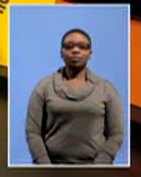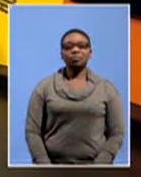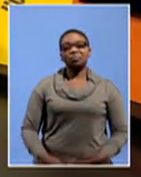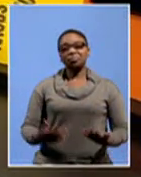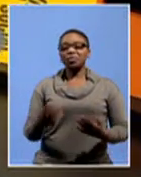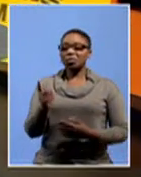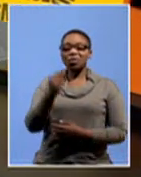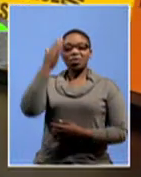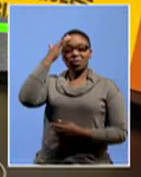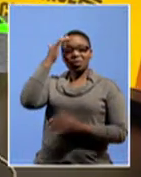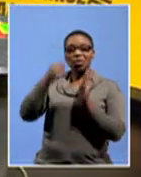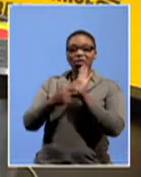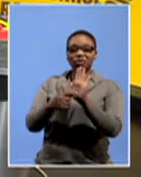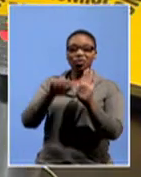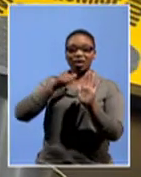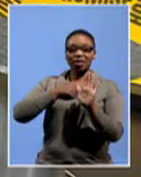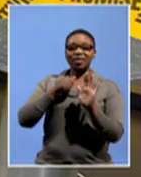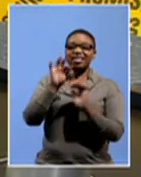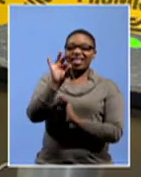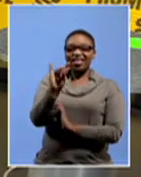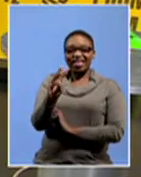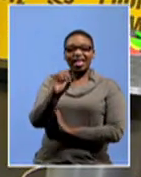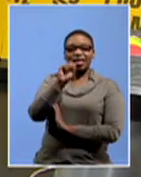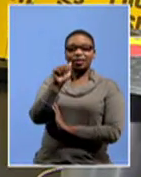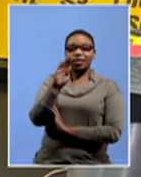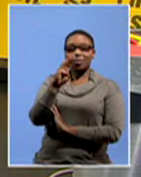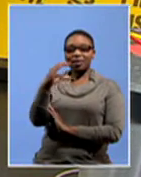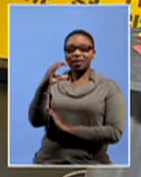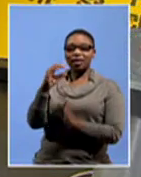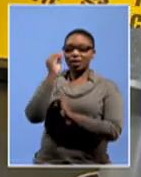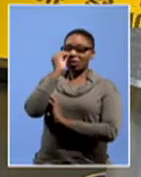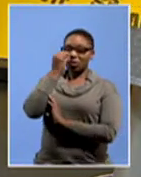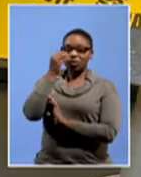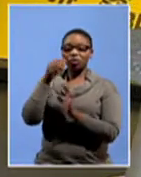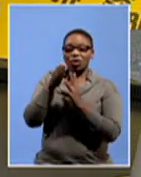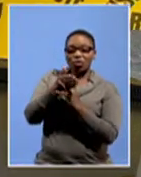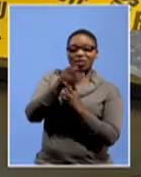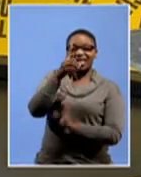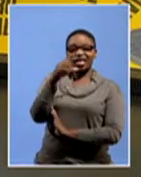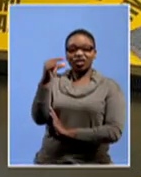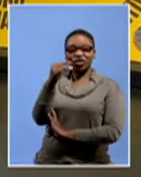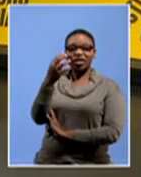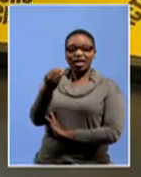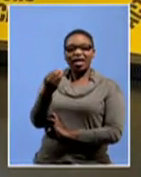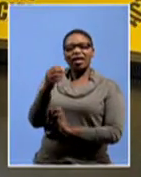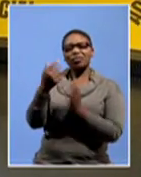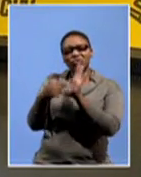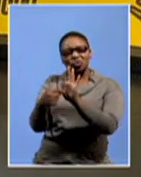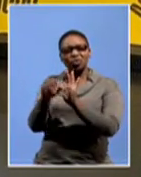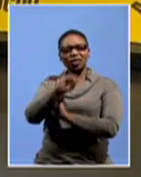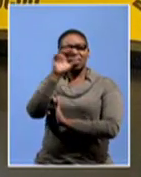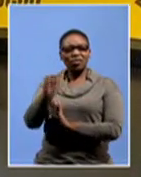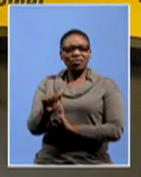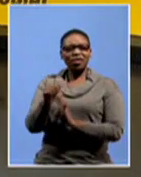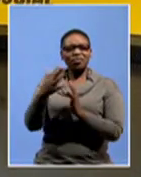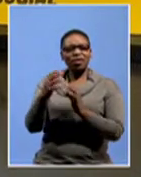Well, as you know, on the show, every day, SABC News through the Democracy Gauge profiles a different South African. It's been really extraordinary